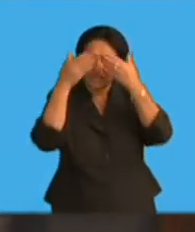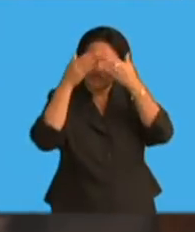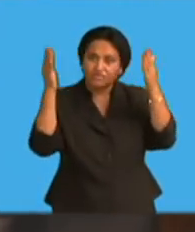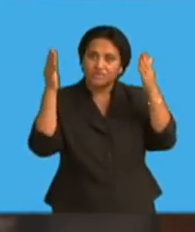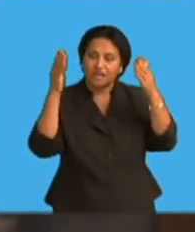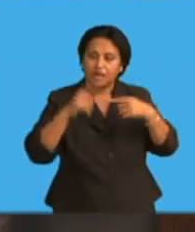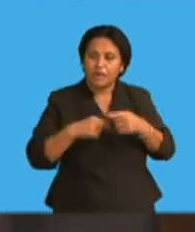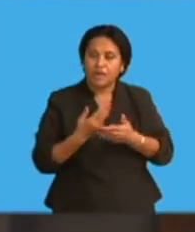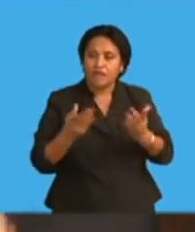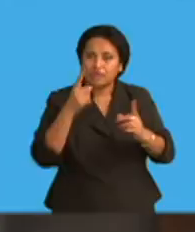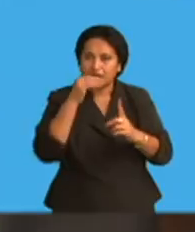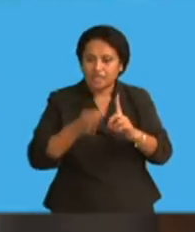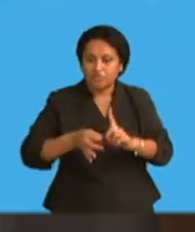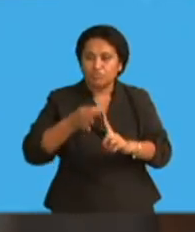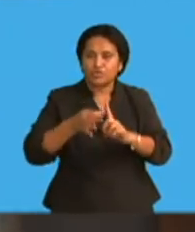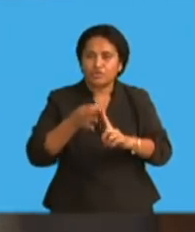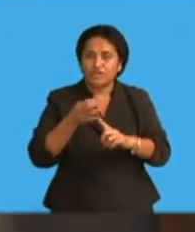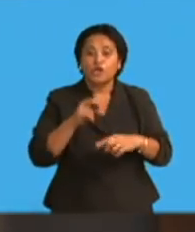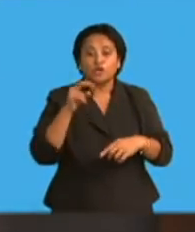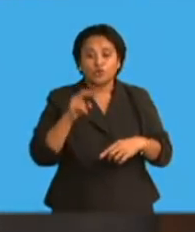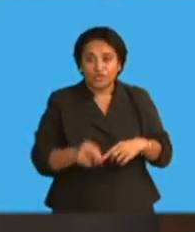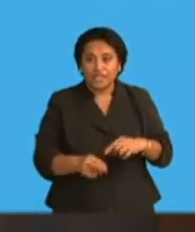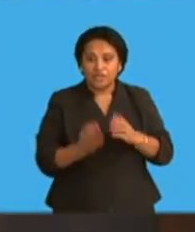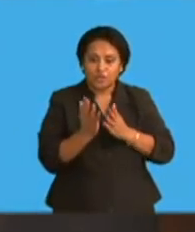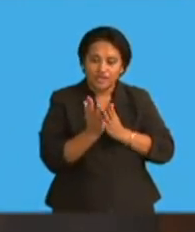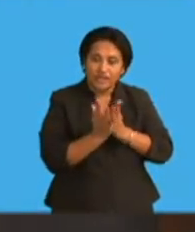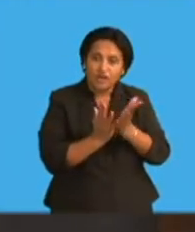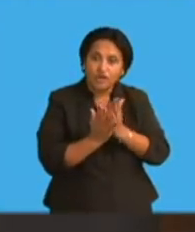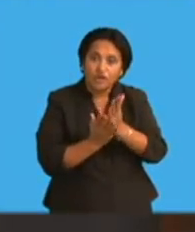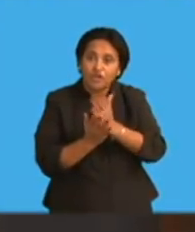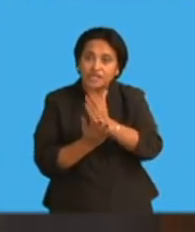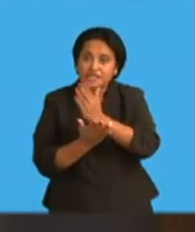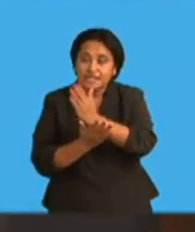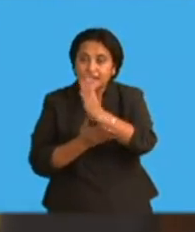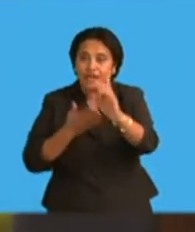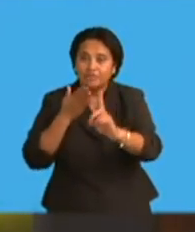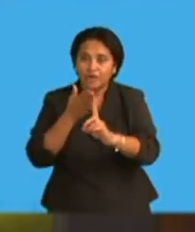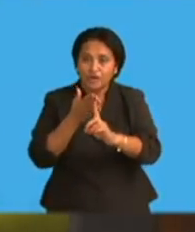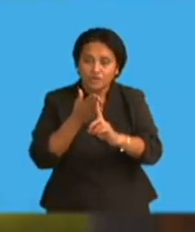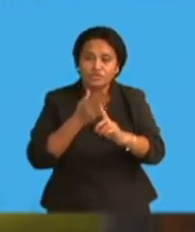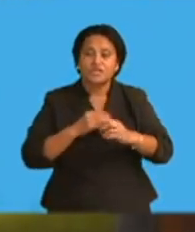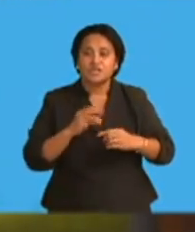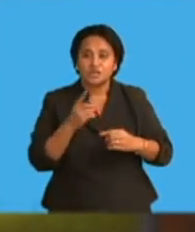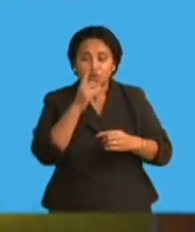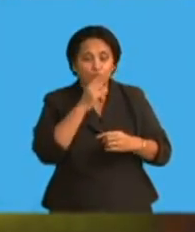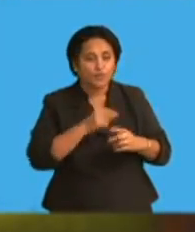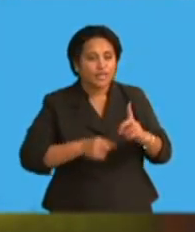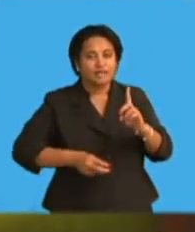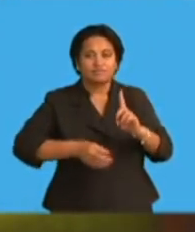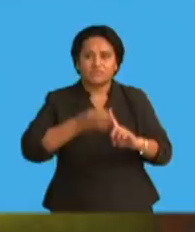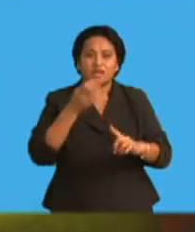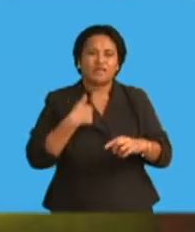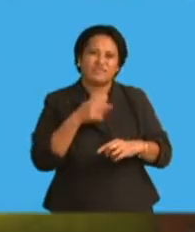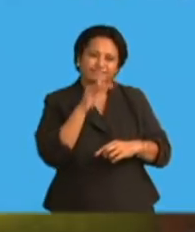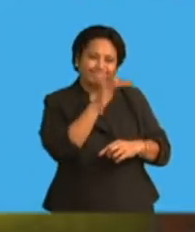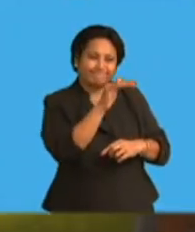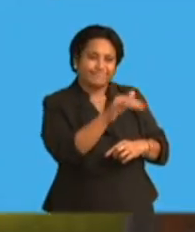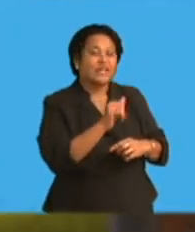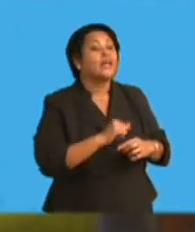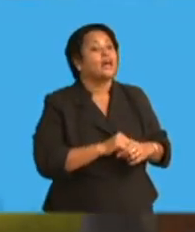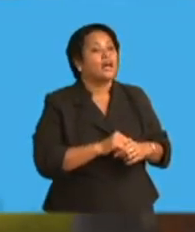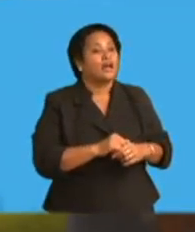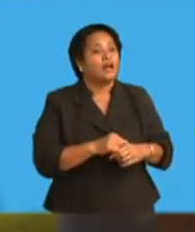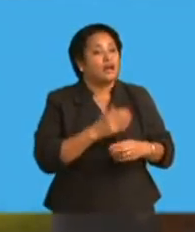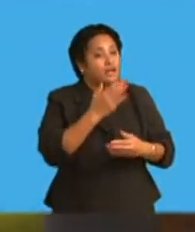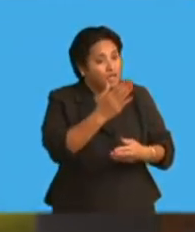to it, Madam Speaker. We need to be able to understand the commercial issues that does exist. I urge Honourable Gavoka to go and talk to Tony Whitten and